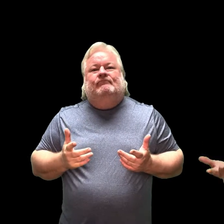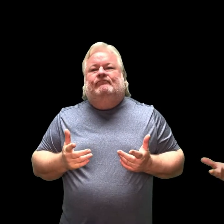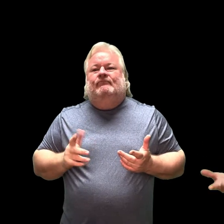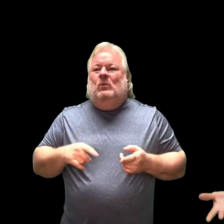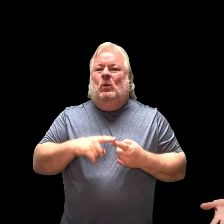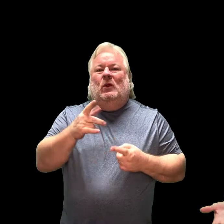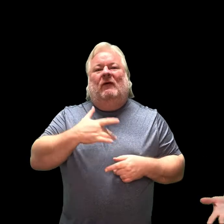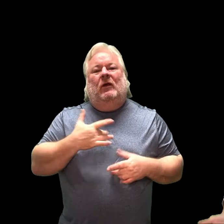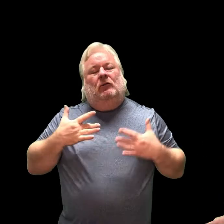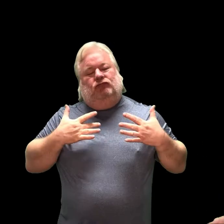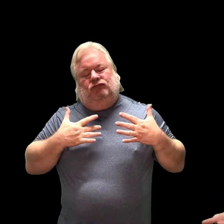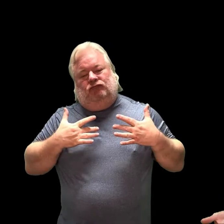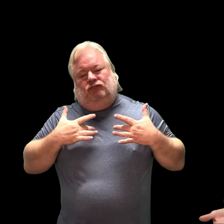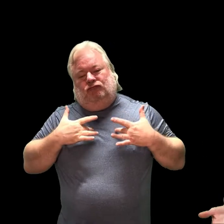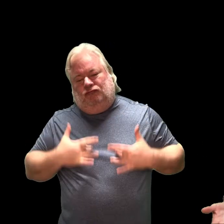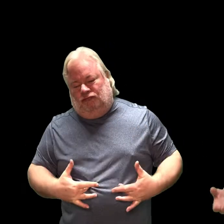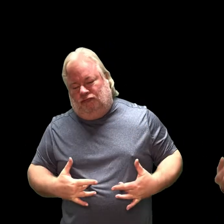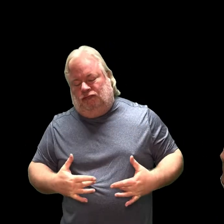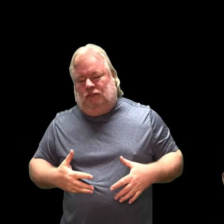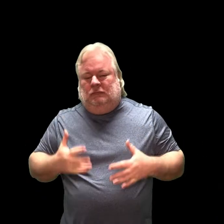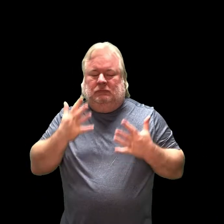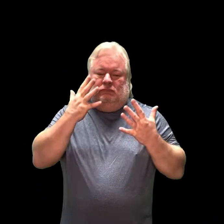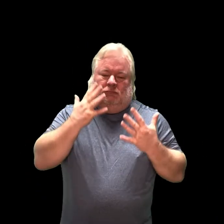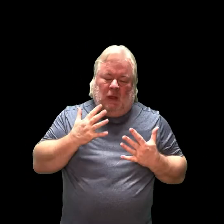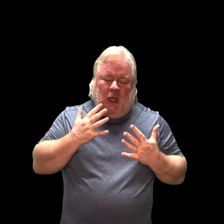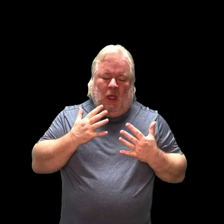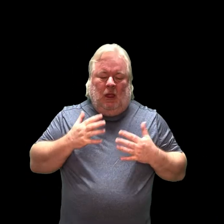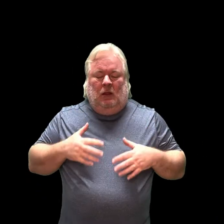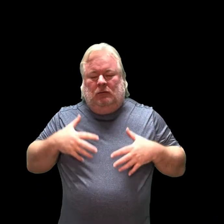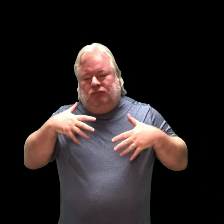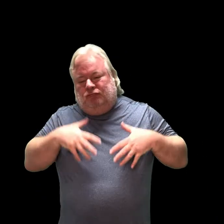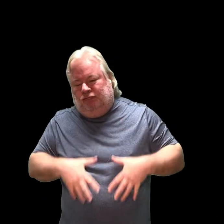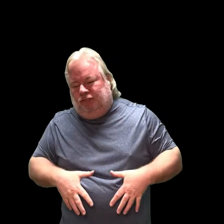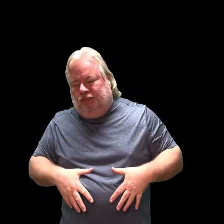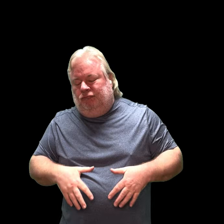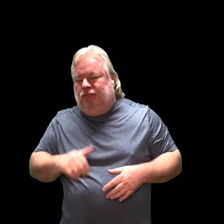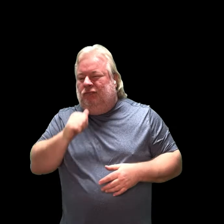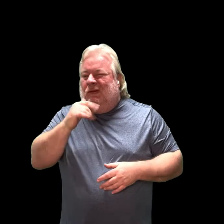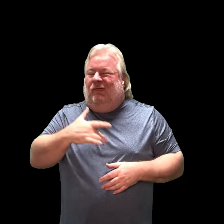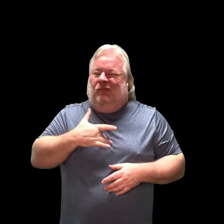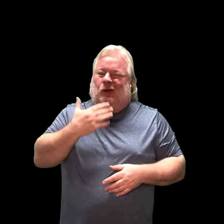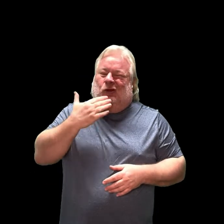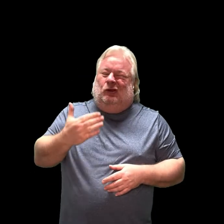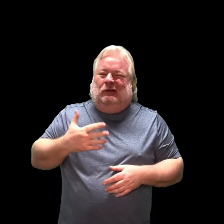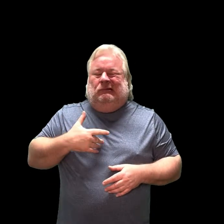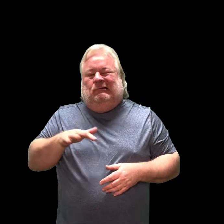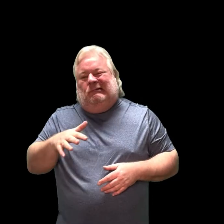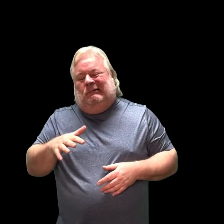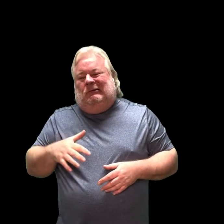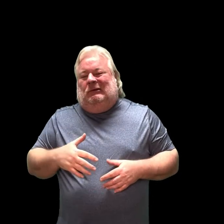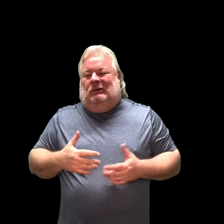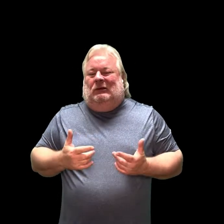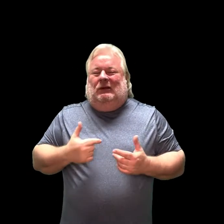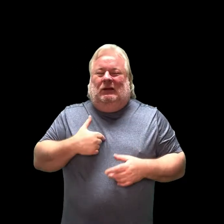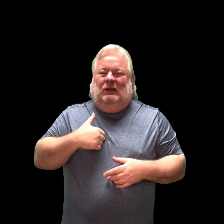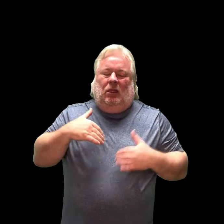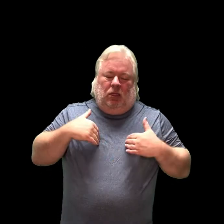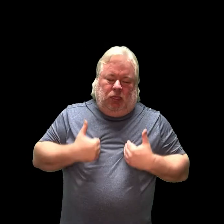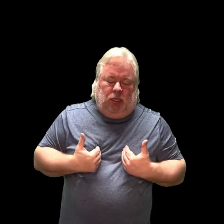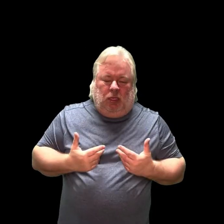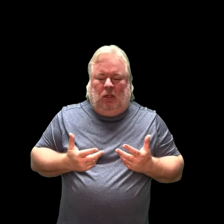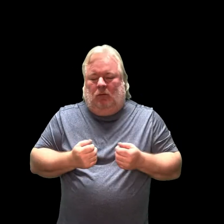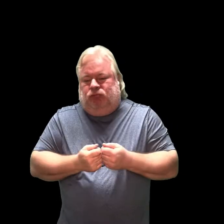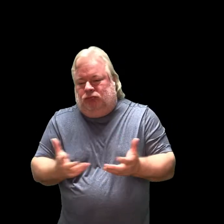kind of like when you're blue. So when you're blue, when you're sad, when you don't feel good, when you don't have very